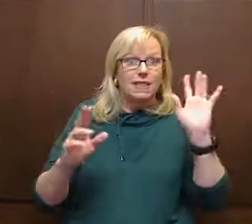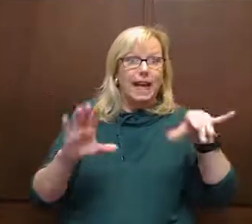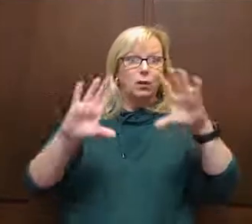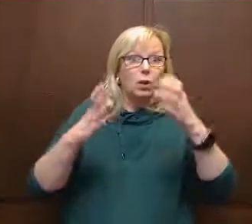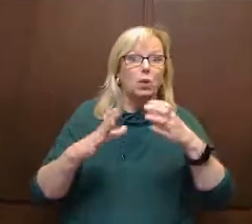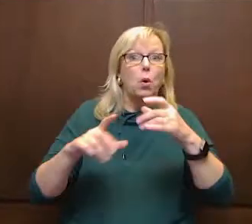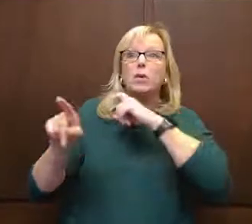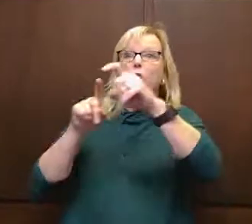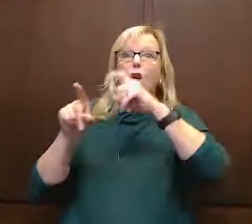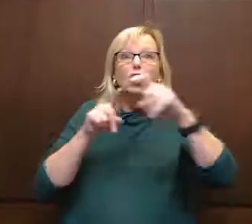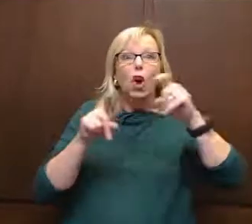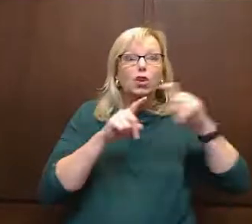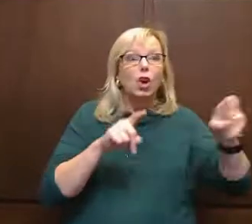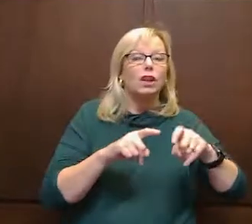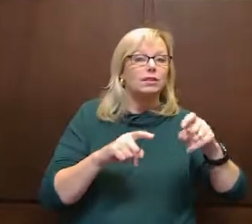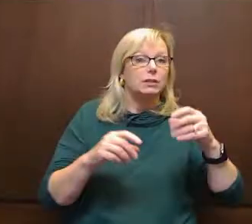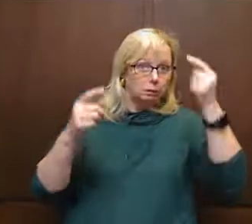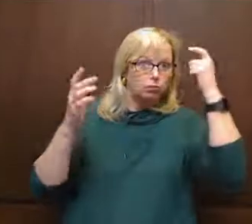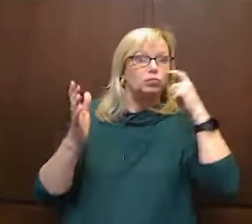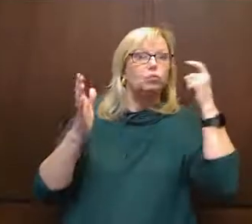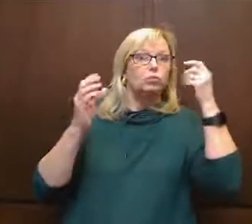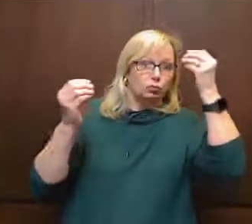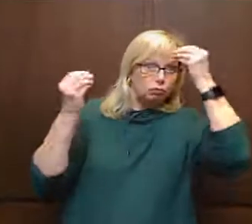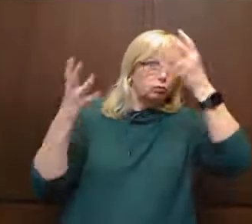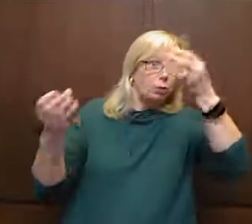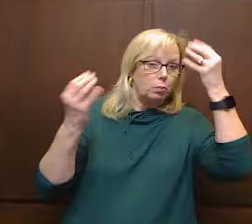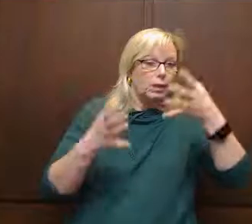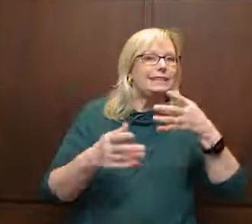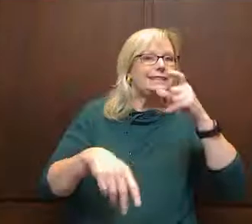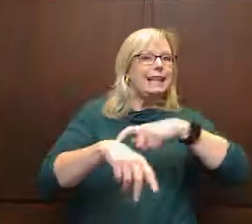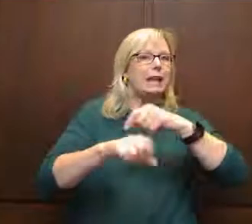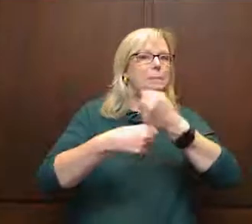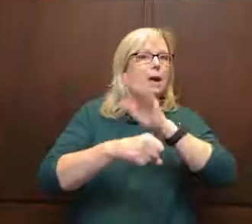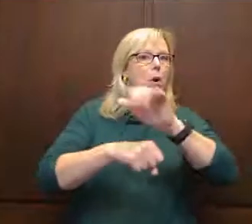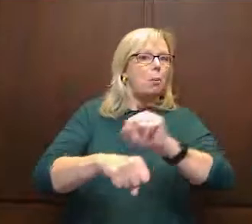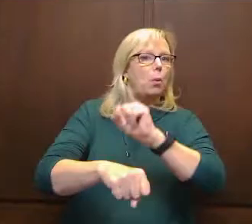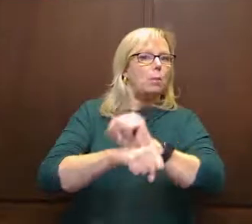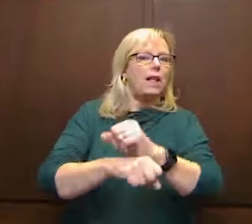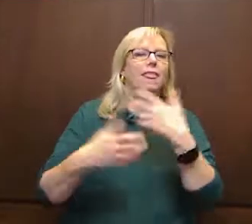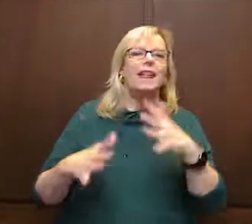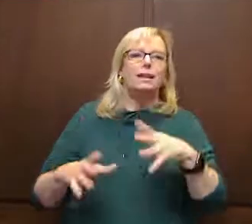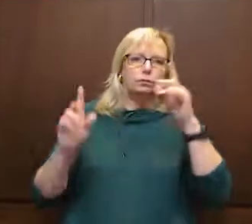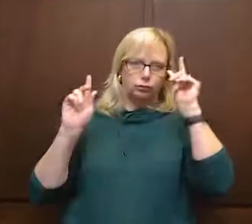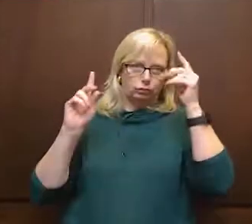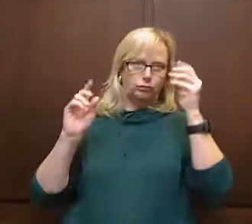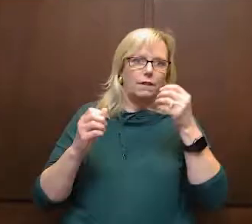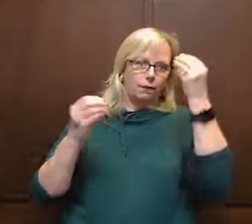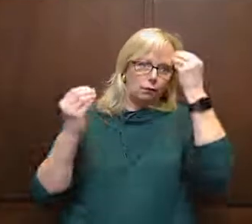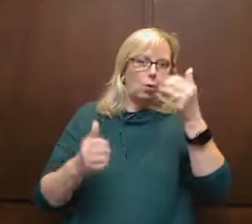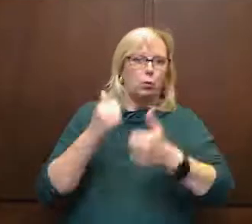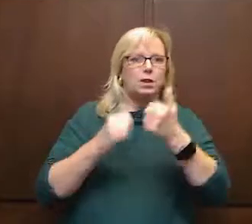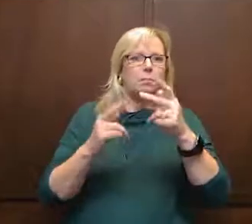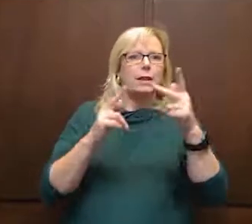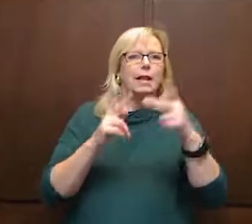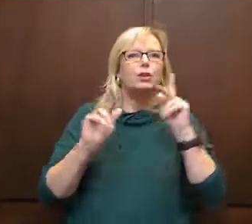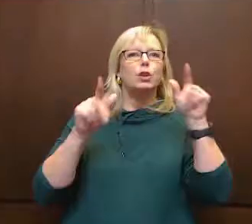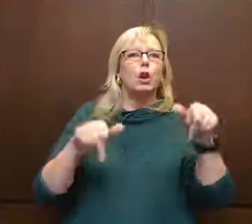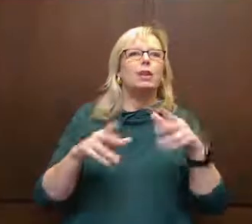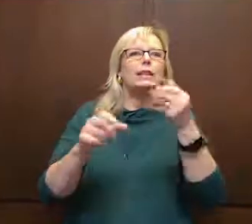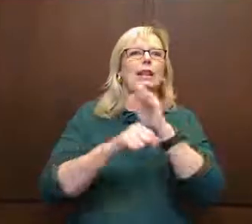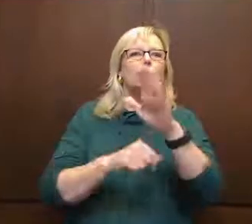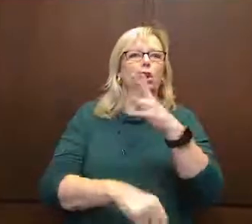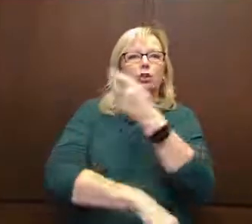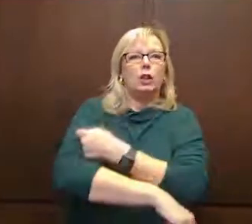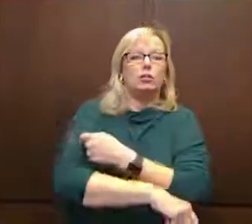you'll be getting notification to schedule your appointment, and then at that time you'll be told which site to go to get your